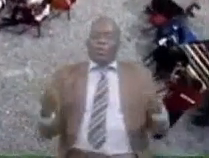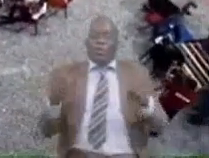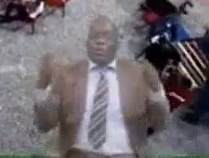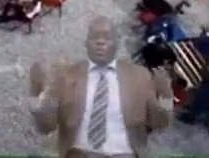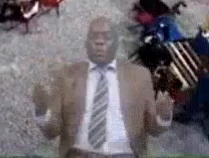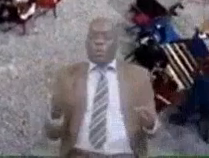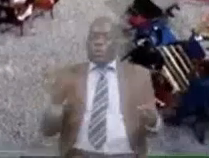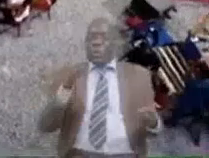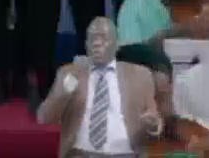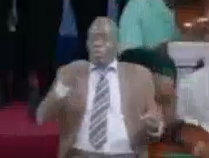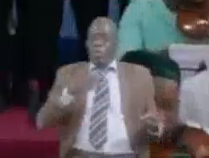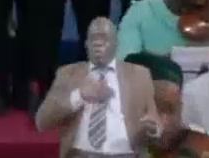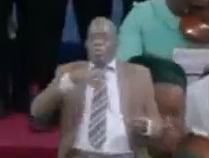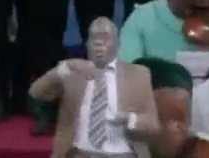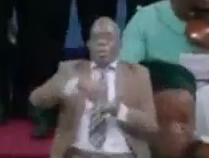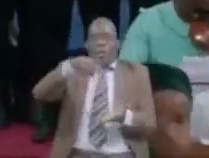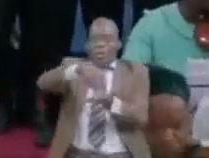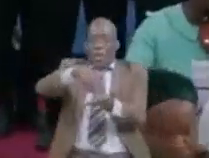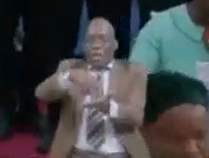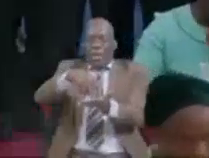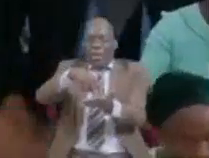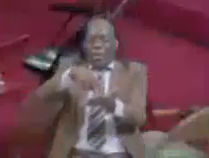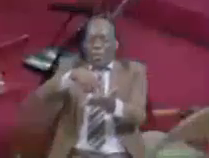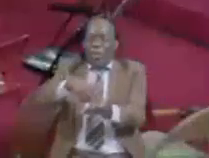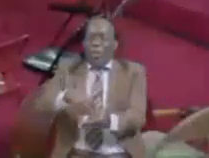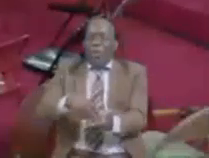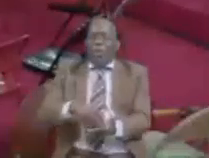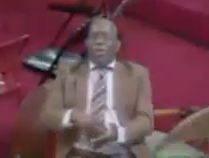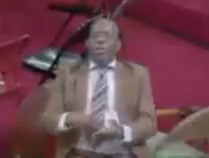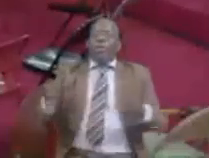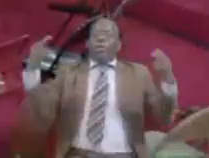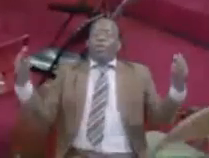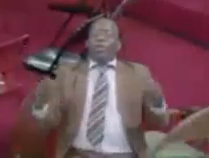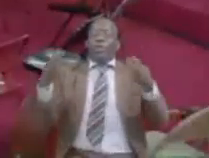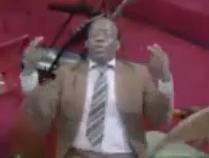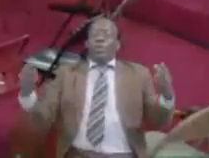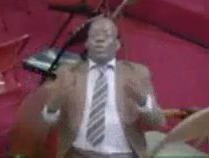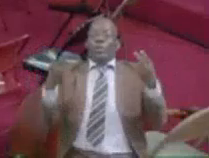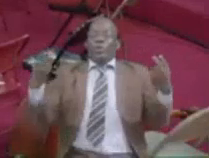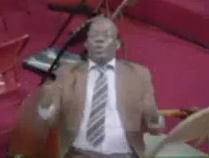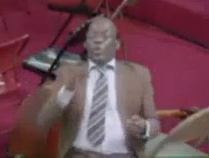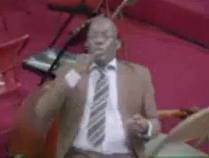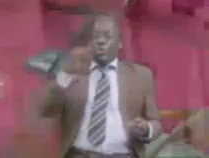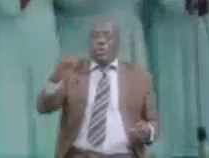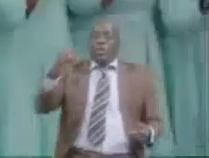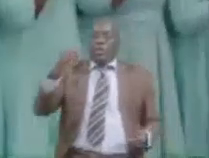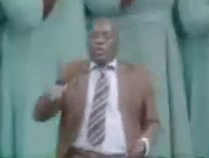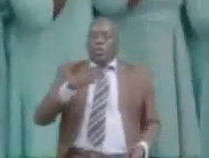up, claim your victory, claim your victory. Victory is mine.